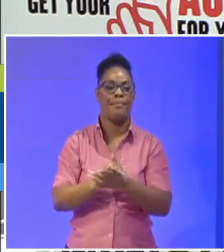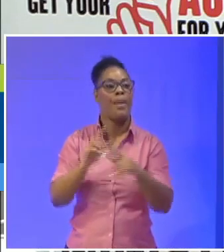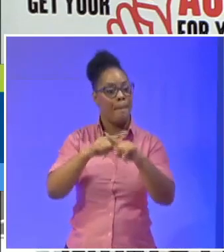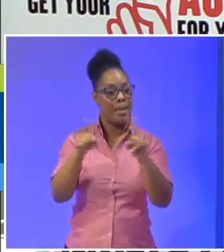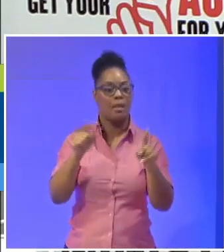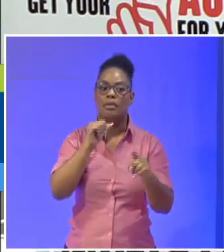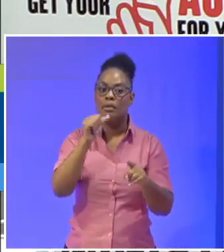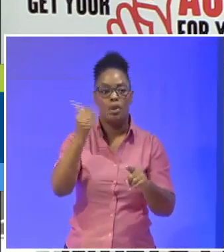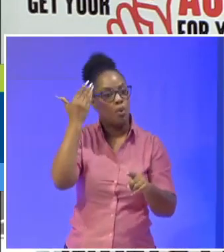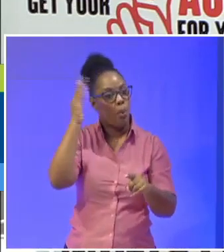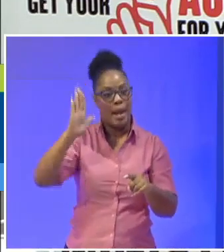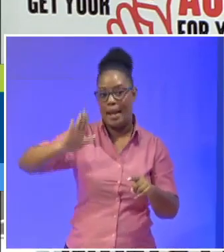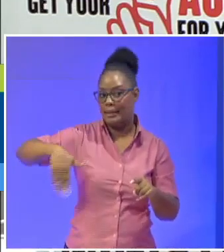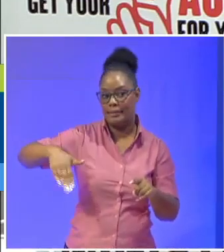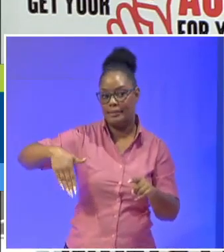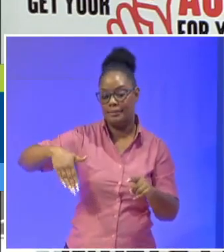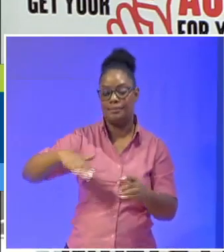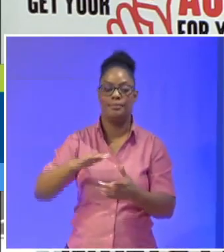point in time.